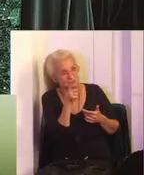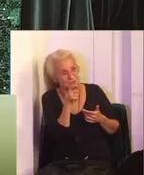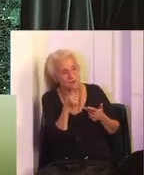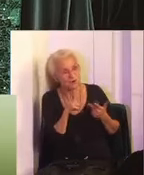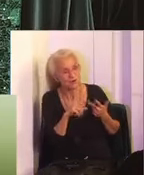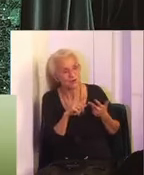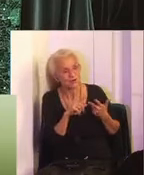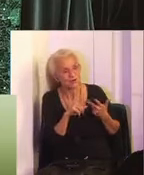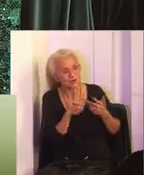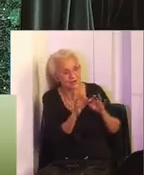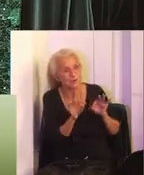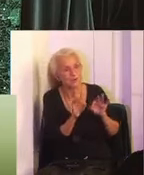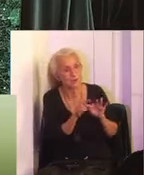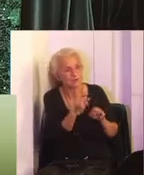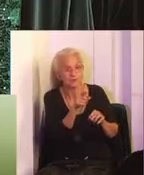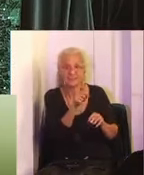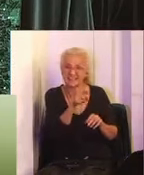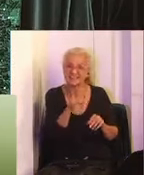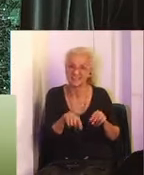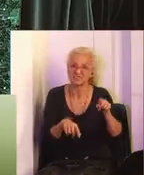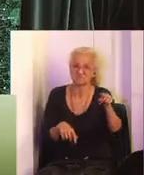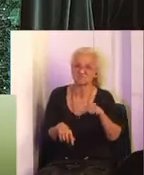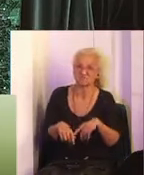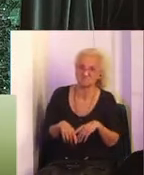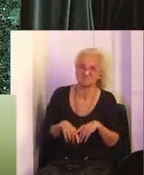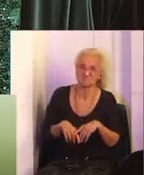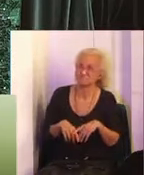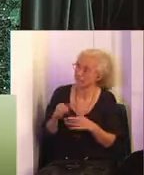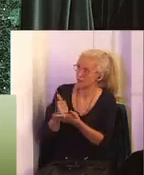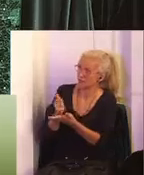are important.